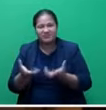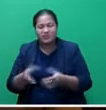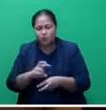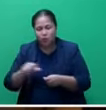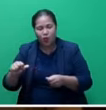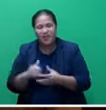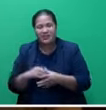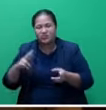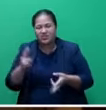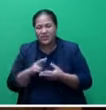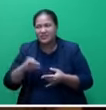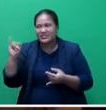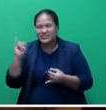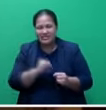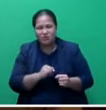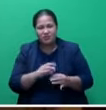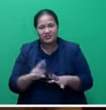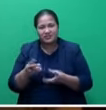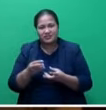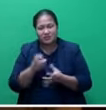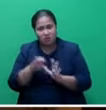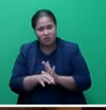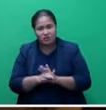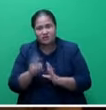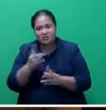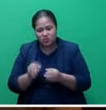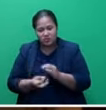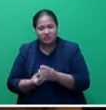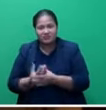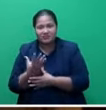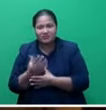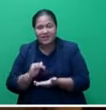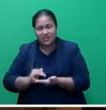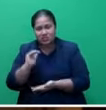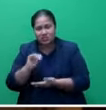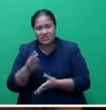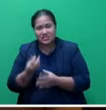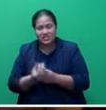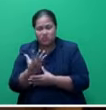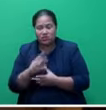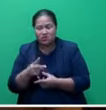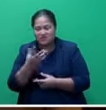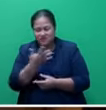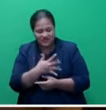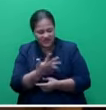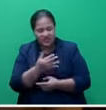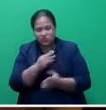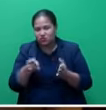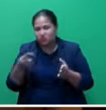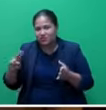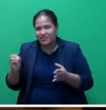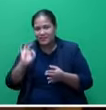costs, and increase yield by 15 to 20%. This process, Mr. Speaker, known as